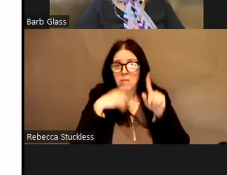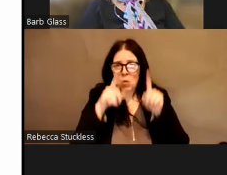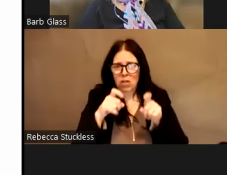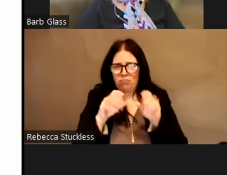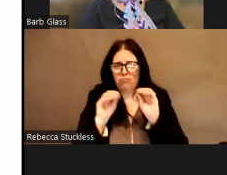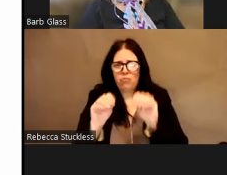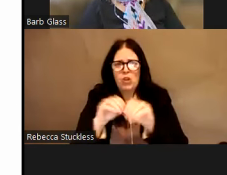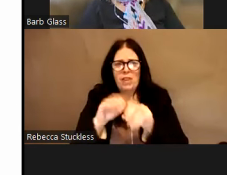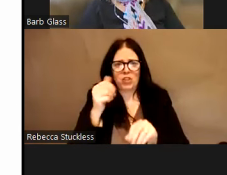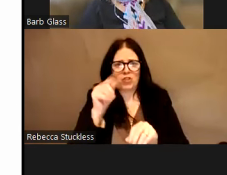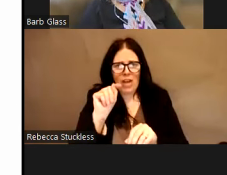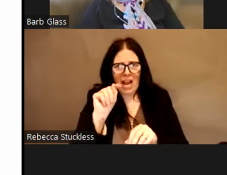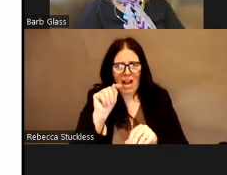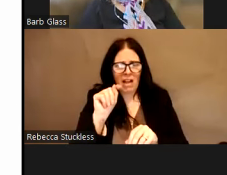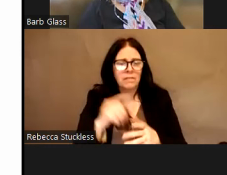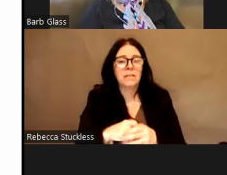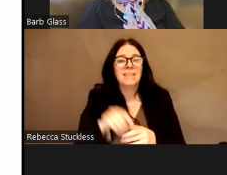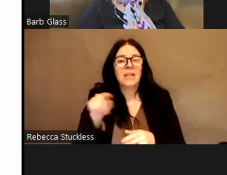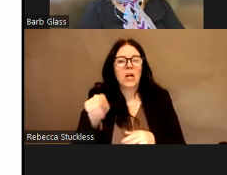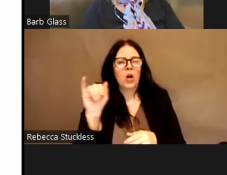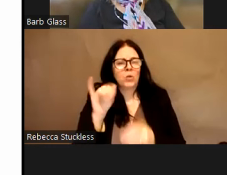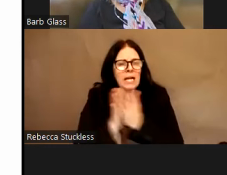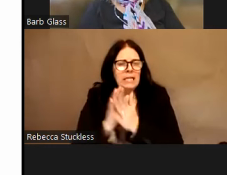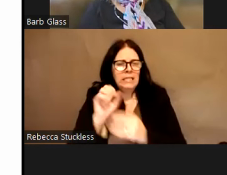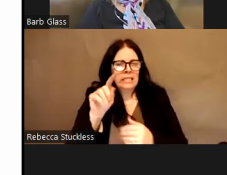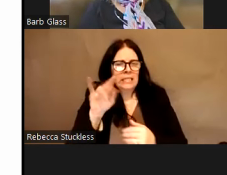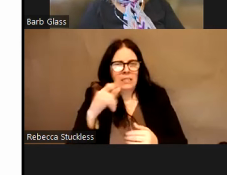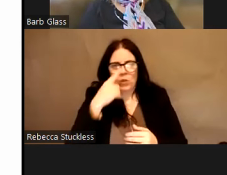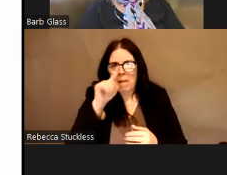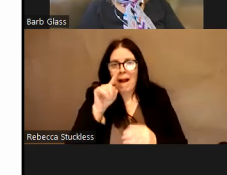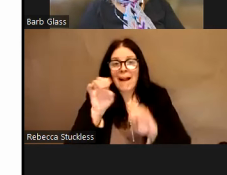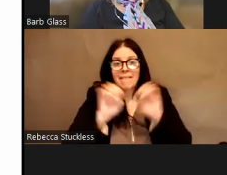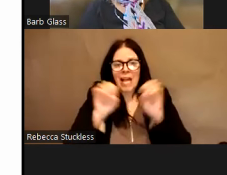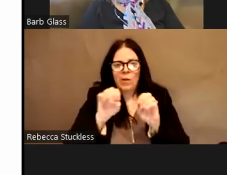Stacy will put the link back in the chat one more time for the evaluation.